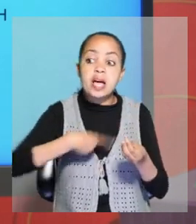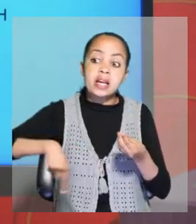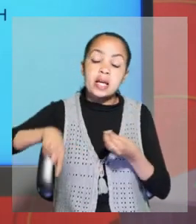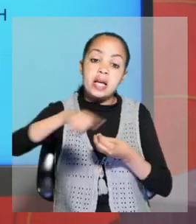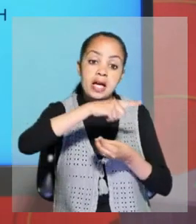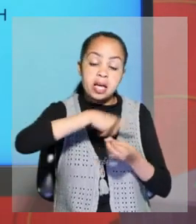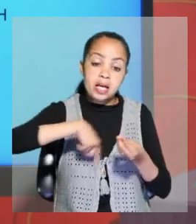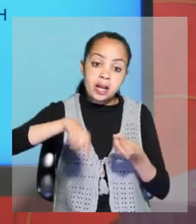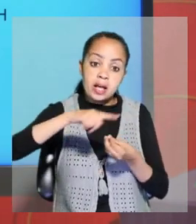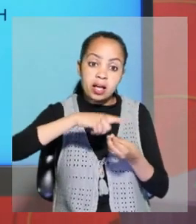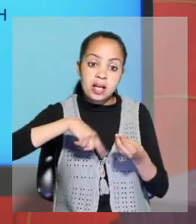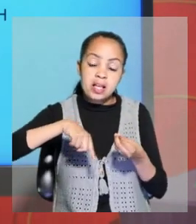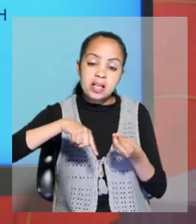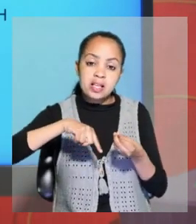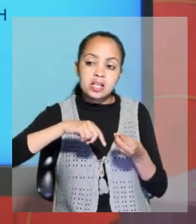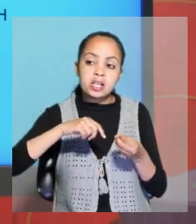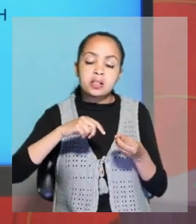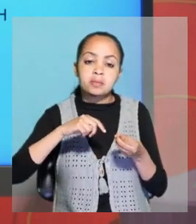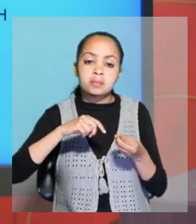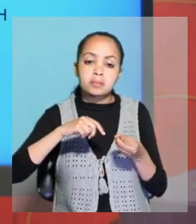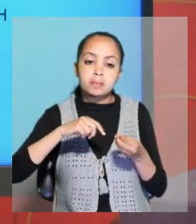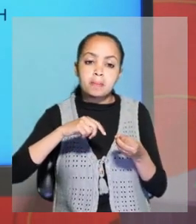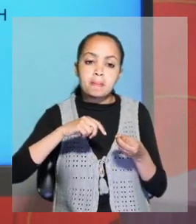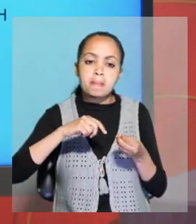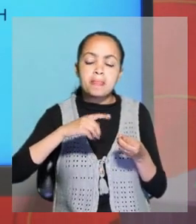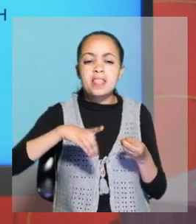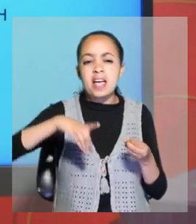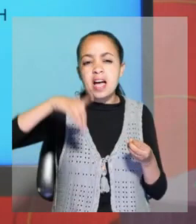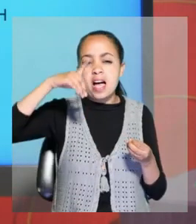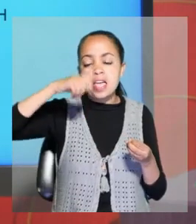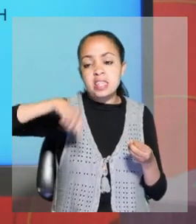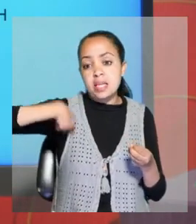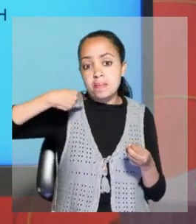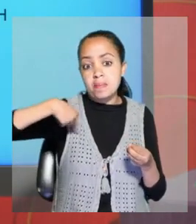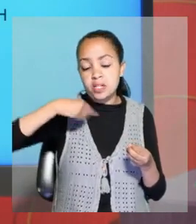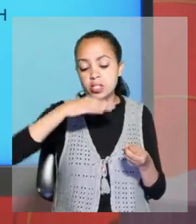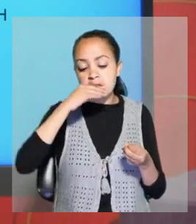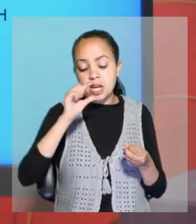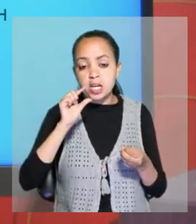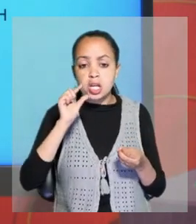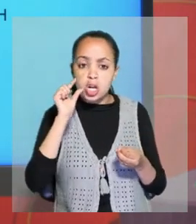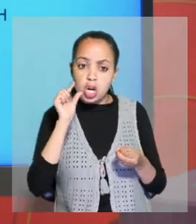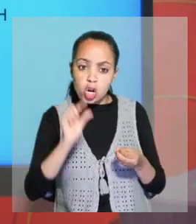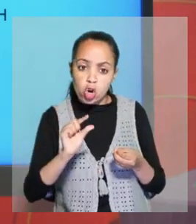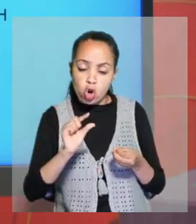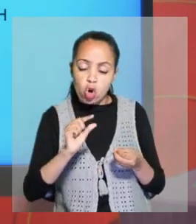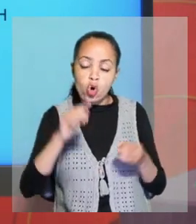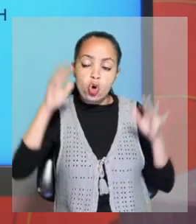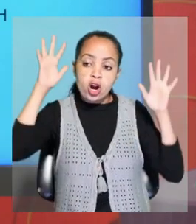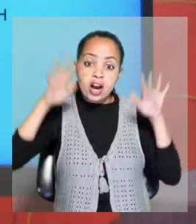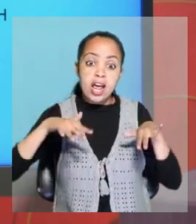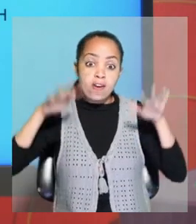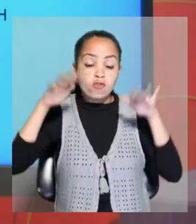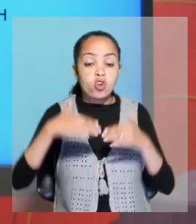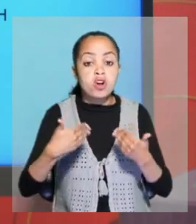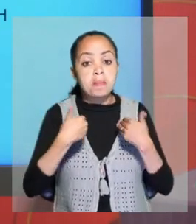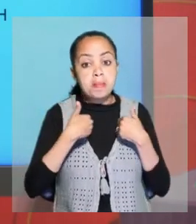or biome in which higher temperature and low precipitation or rainfall is